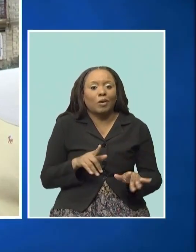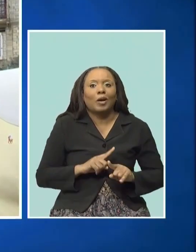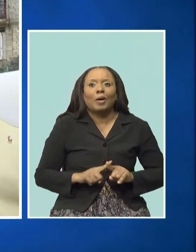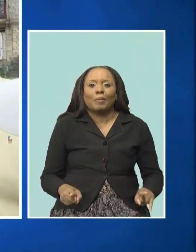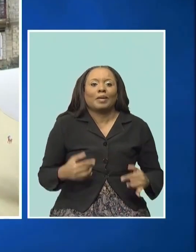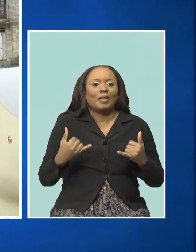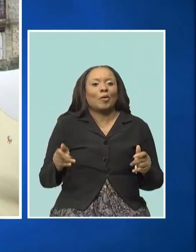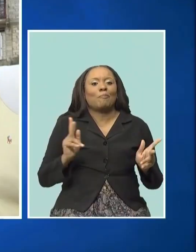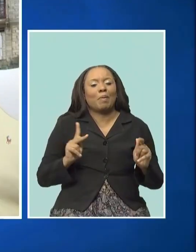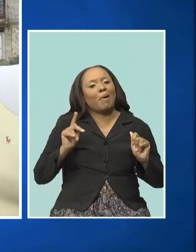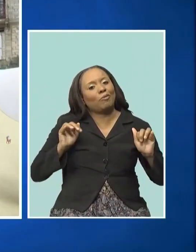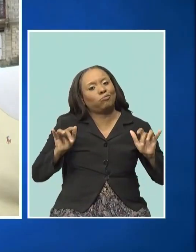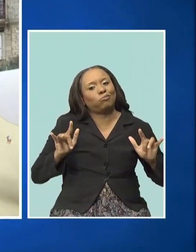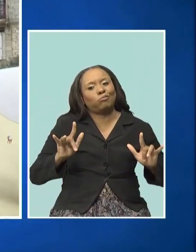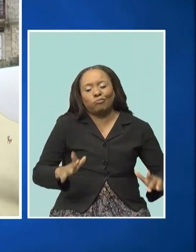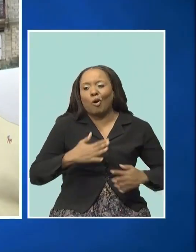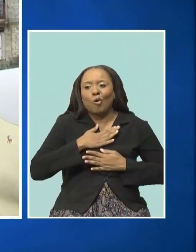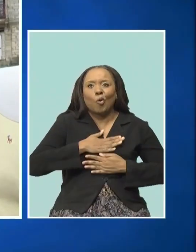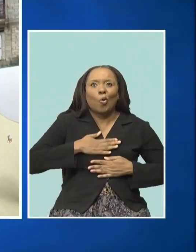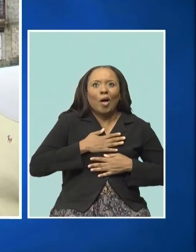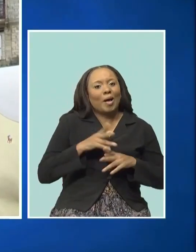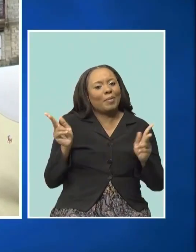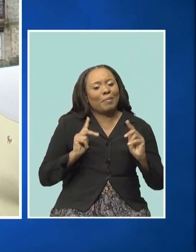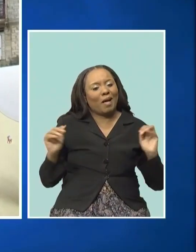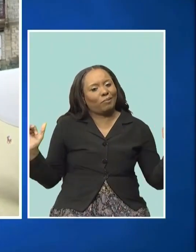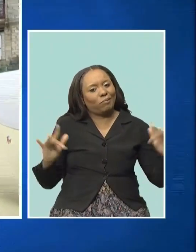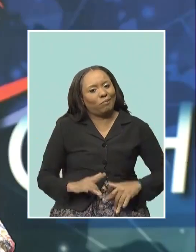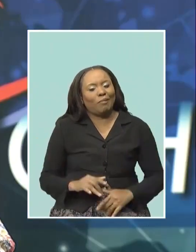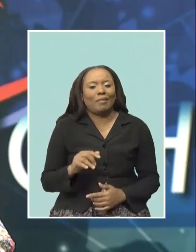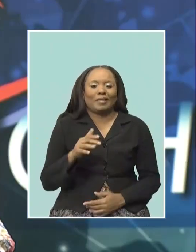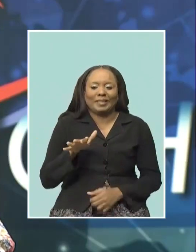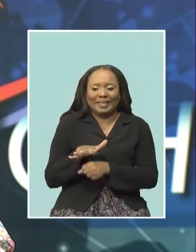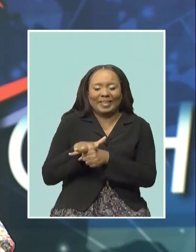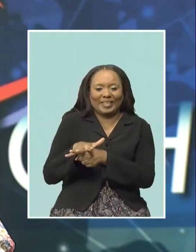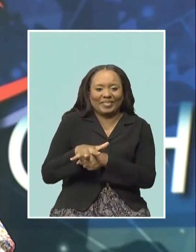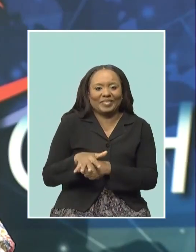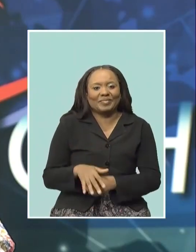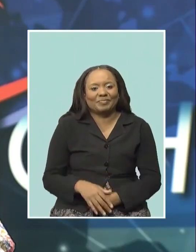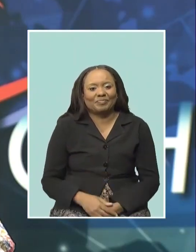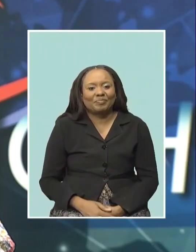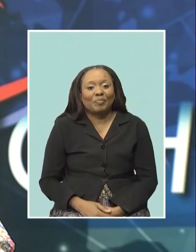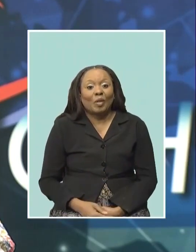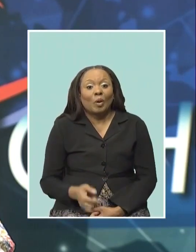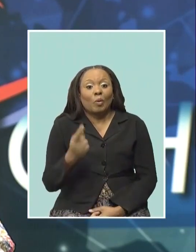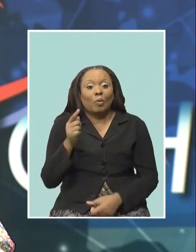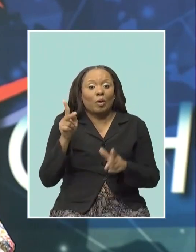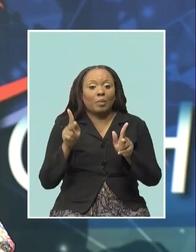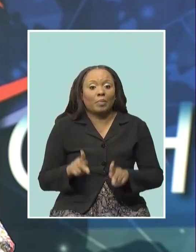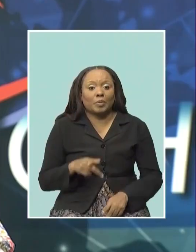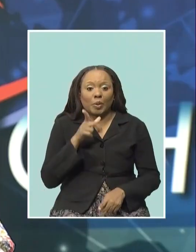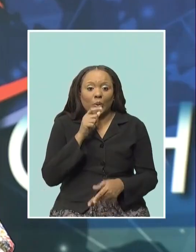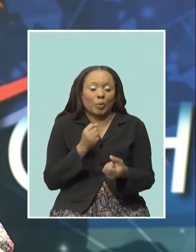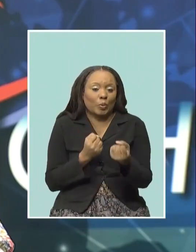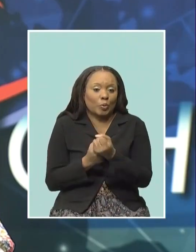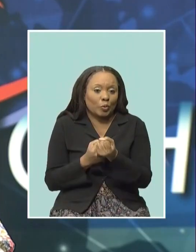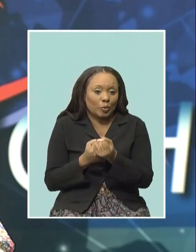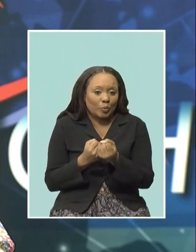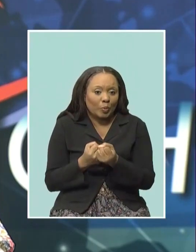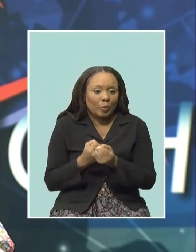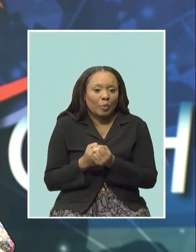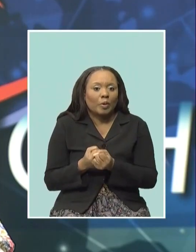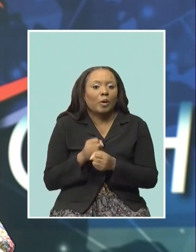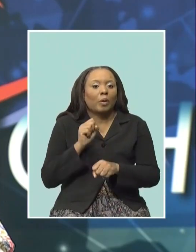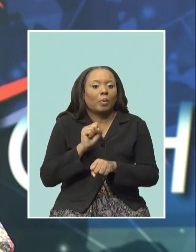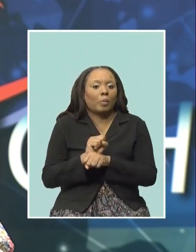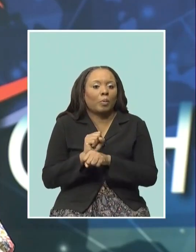the talent and brings people to St. Joseph's, which is what we want. One of the sponsors of the event, Ryan Brathwaite of Ticket Links, who